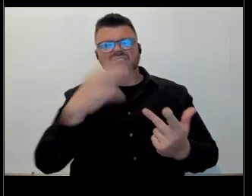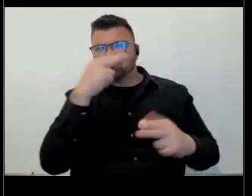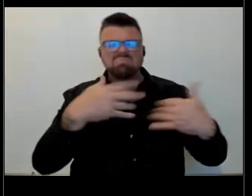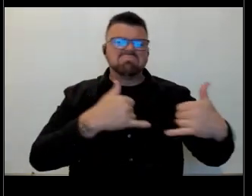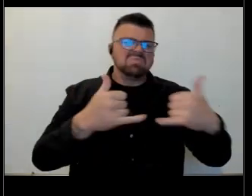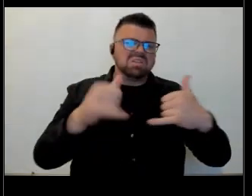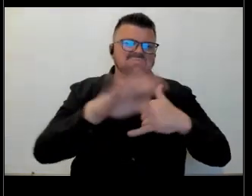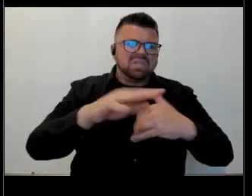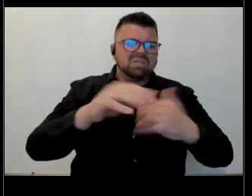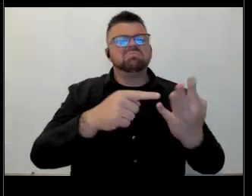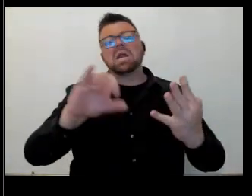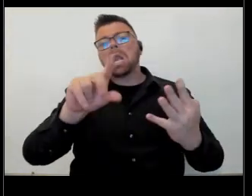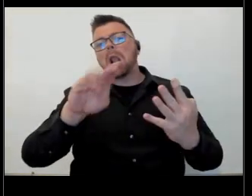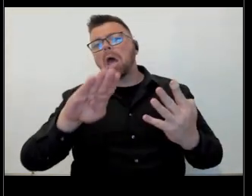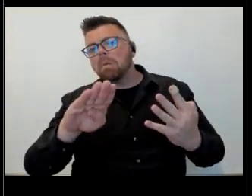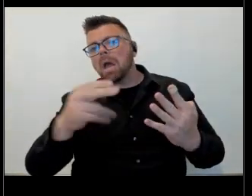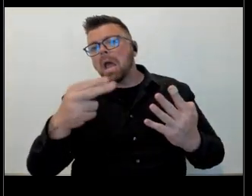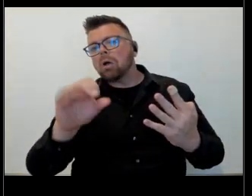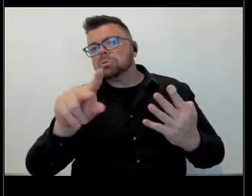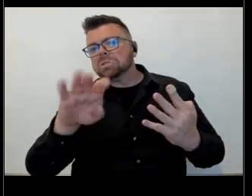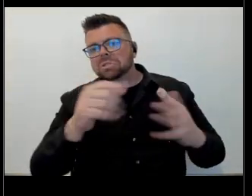clubhouses, pools,